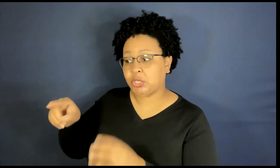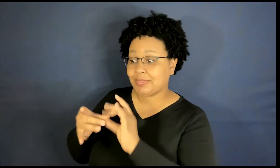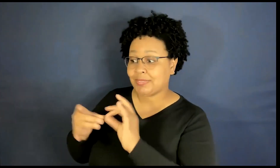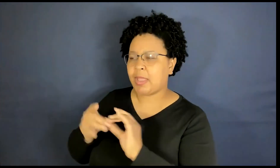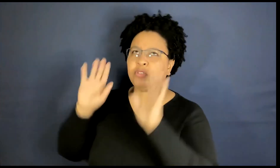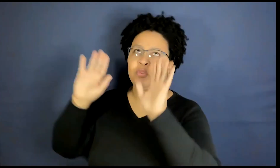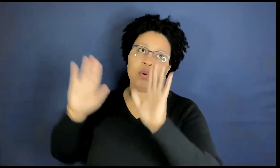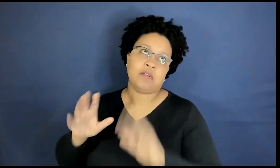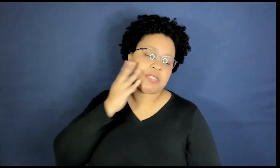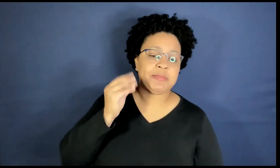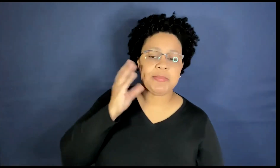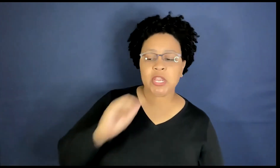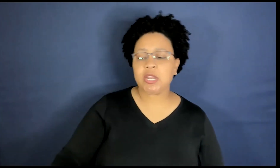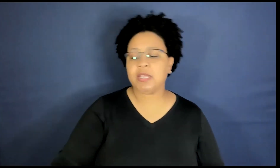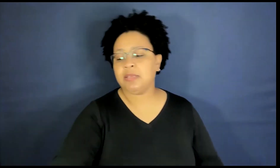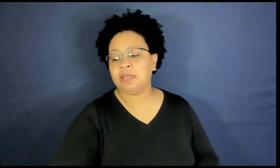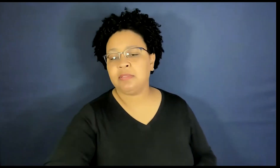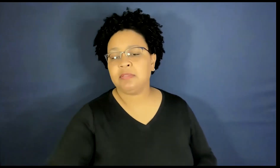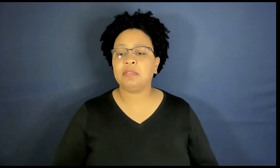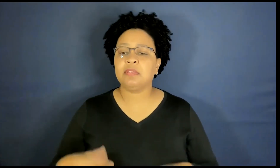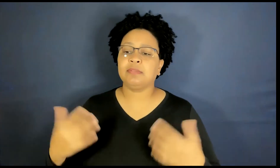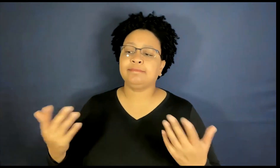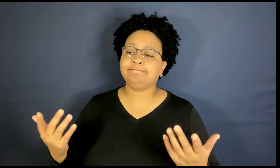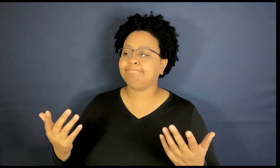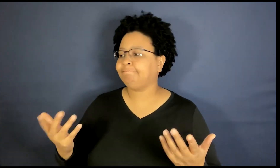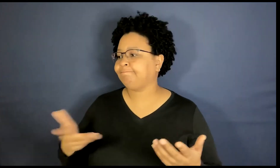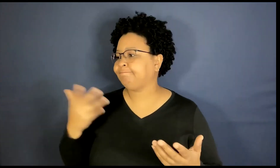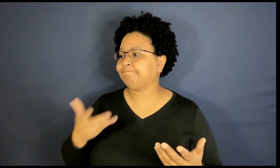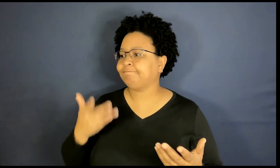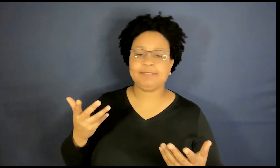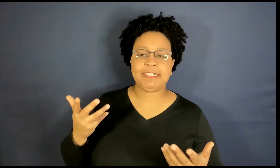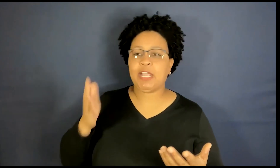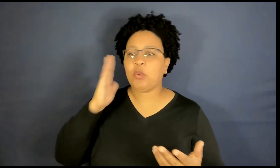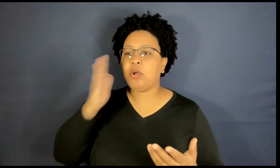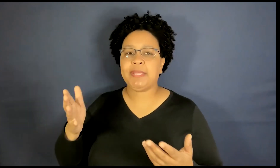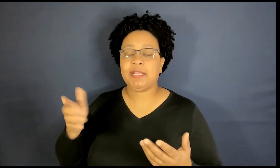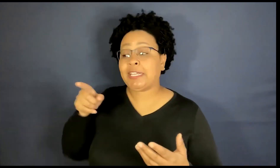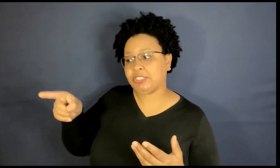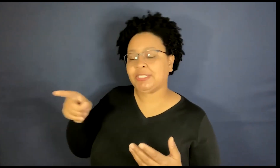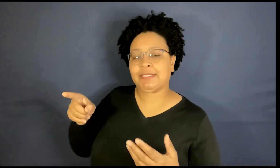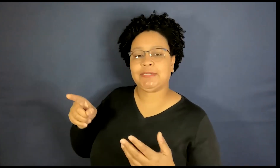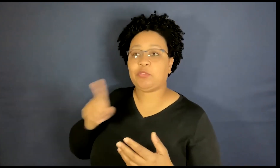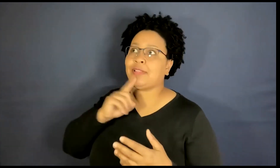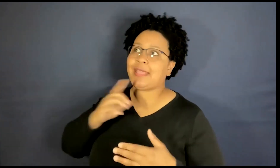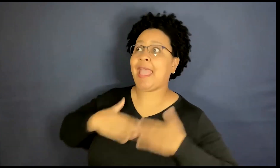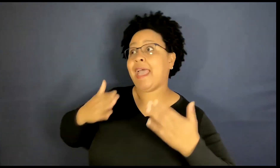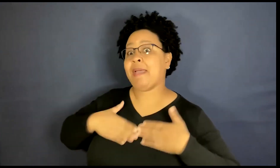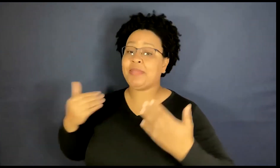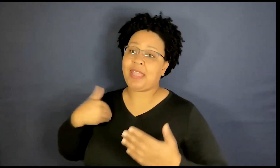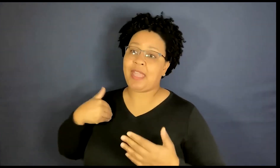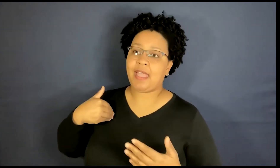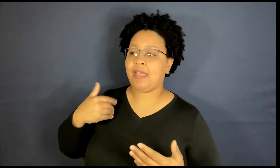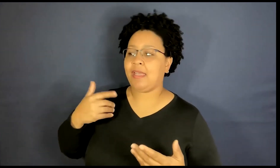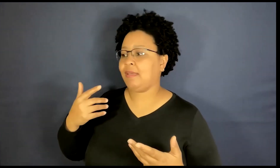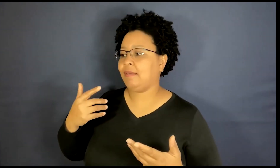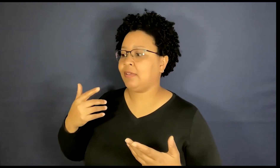the experience was, and how, it's going to be she really was so happy that she had her child go